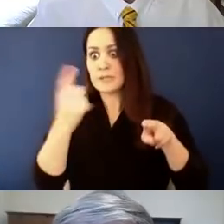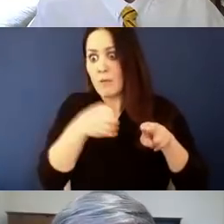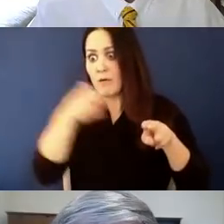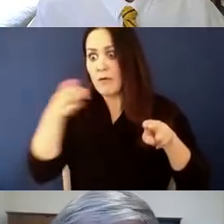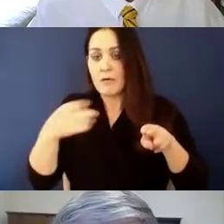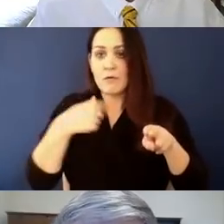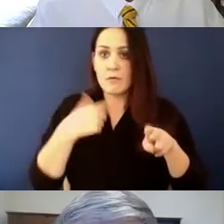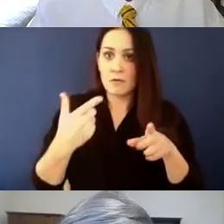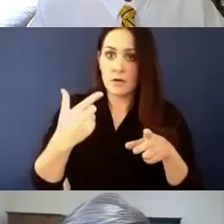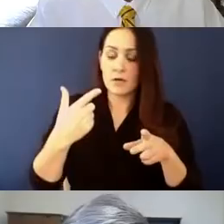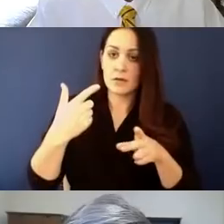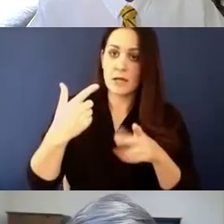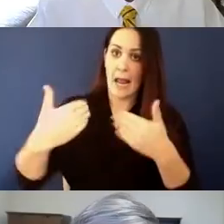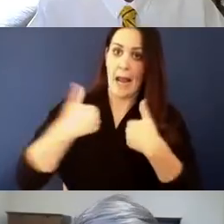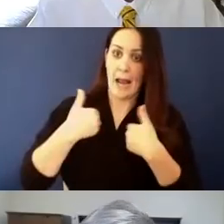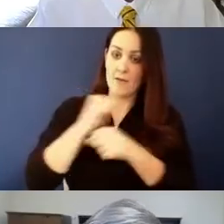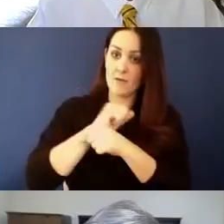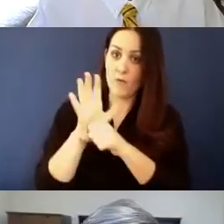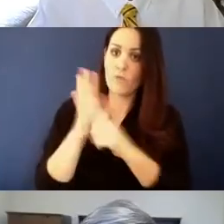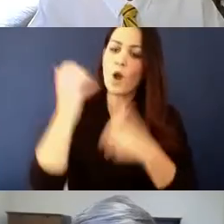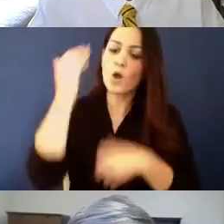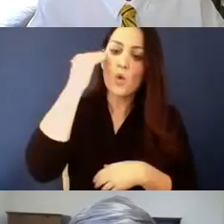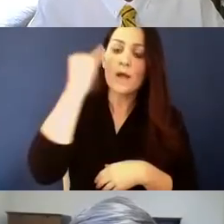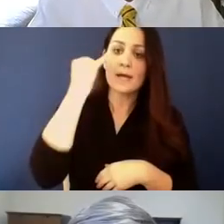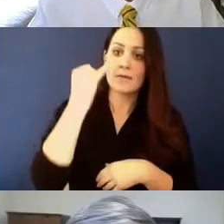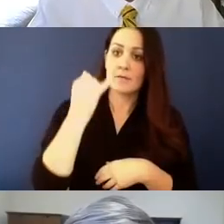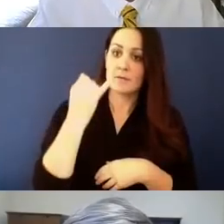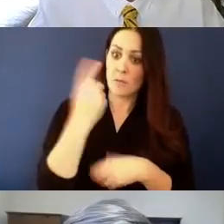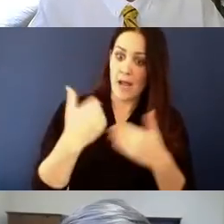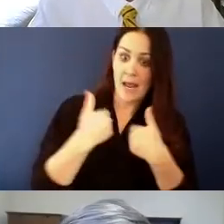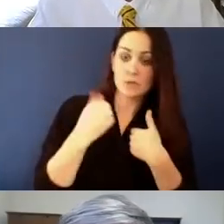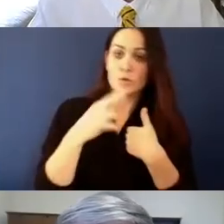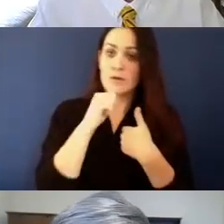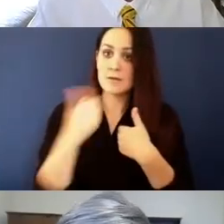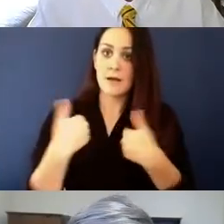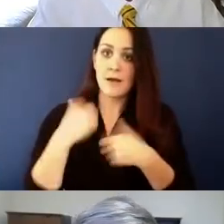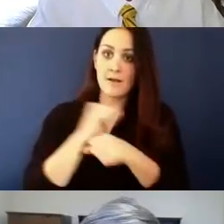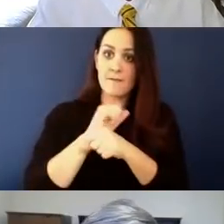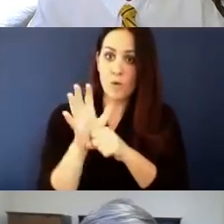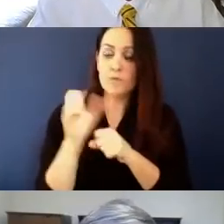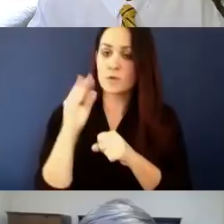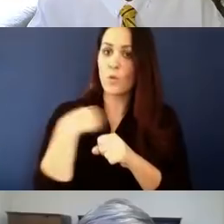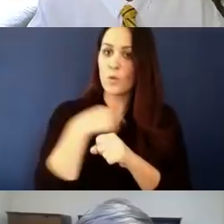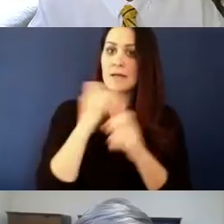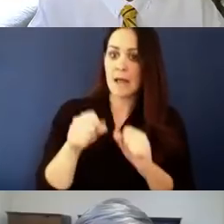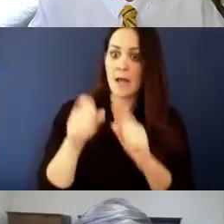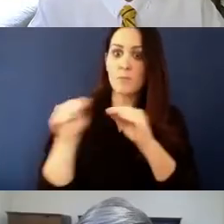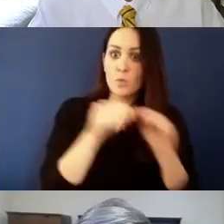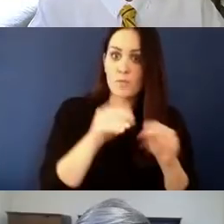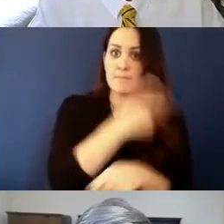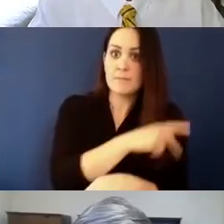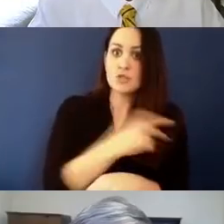whether somebody is positive or negative, so we can cohort patients. We want to know in order